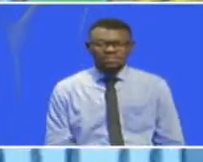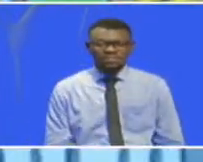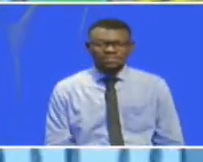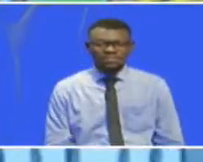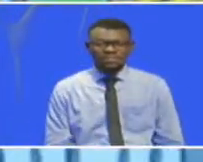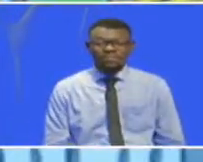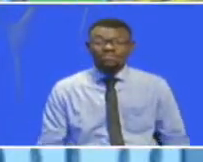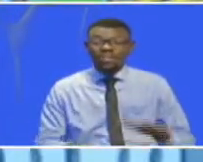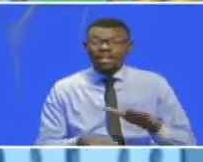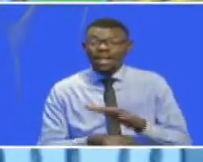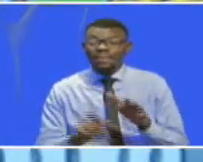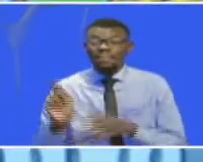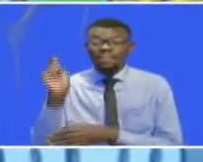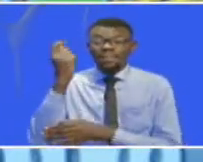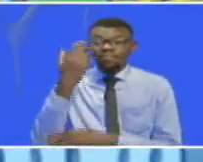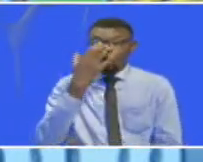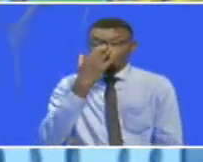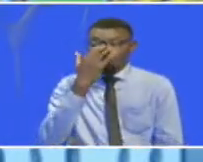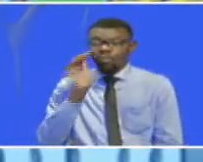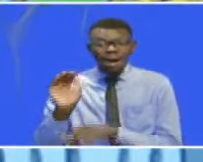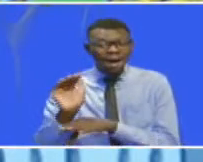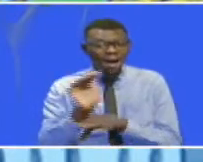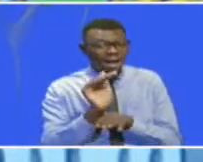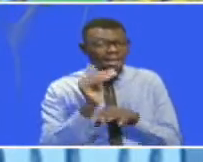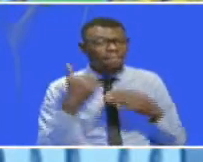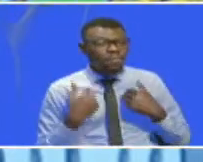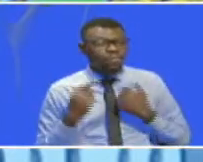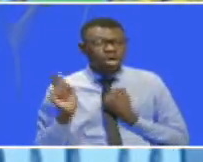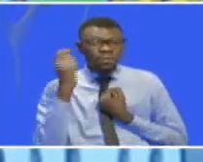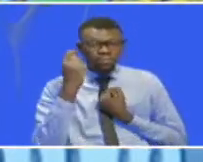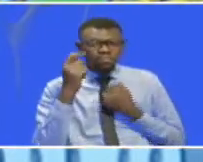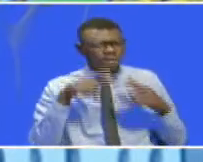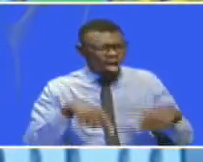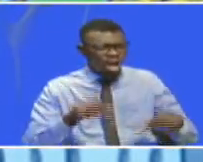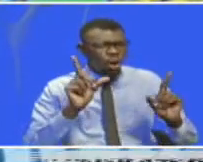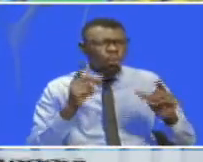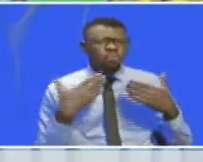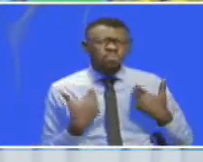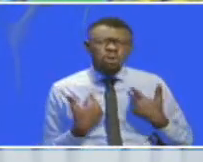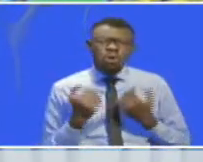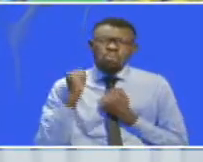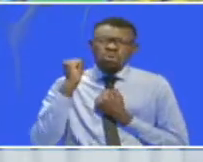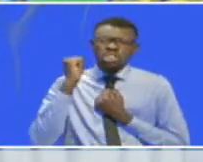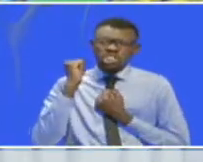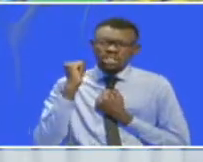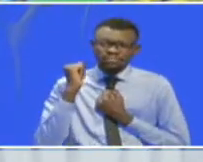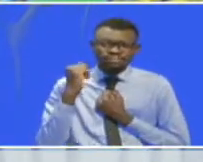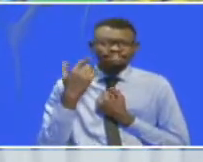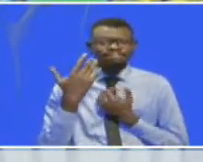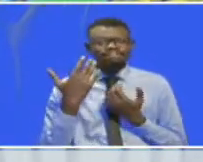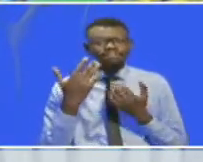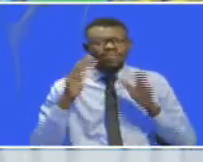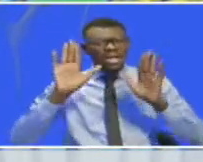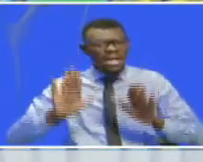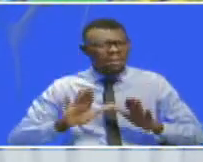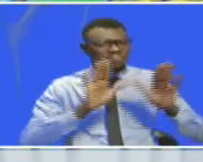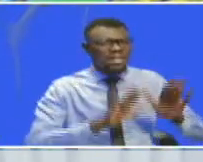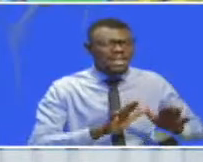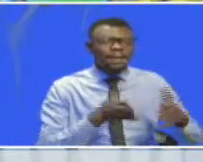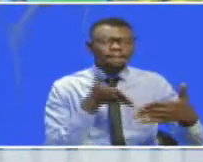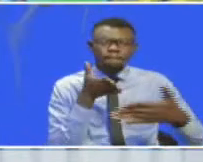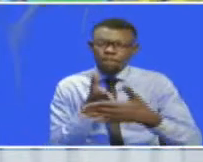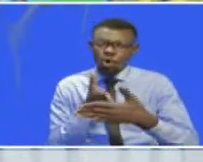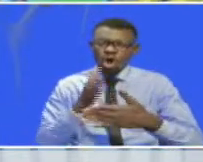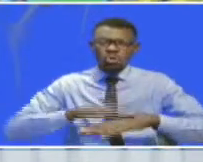Now, Deputy President William Ruto has today asked Kenyans to allow all politicians seeking elective positions to campaign across the country without any